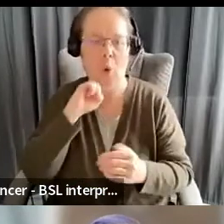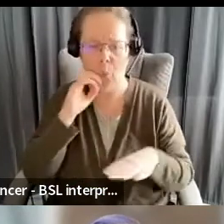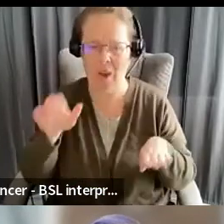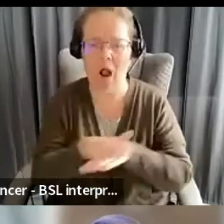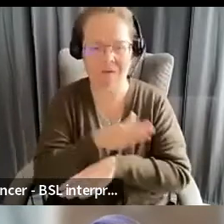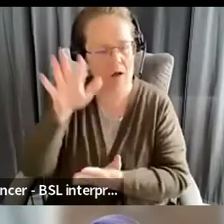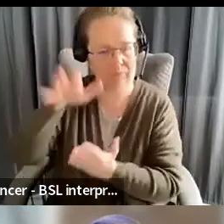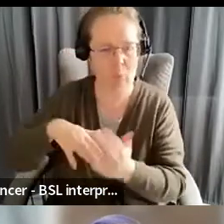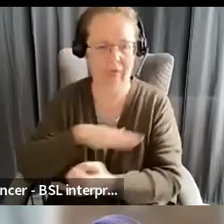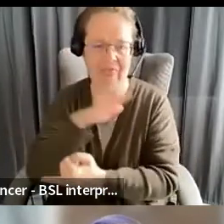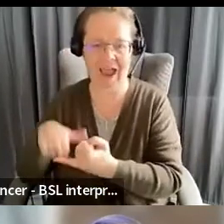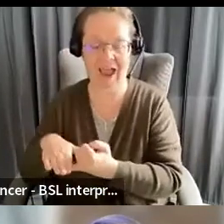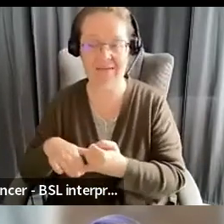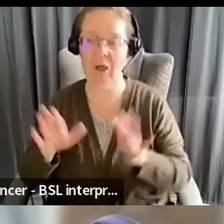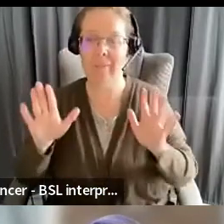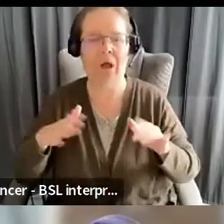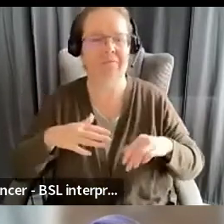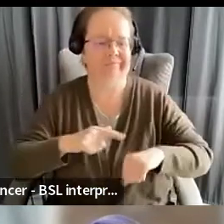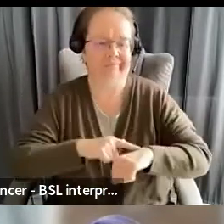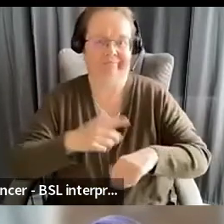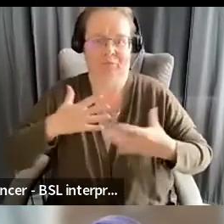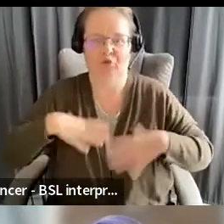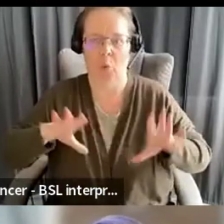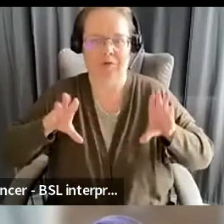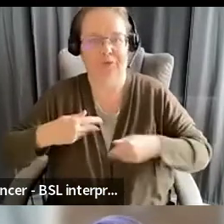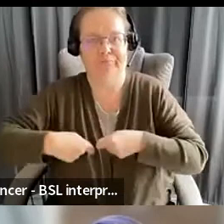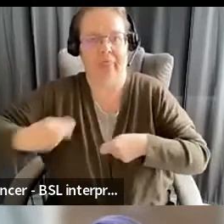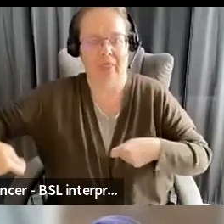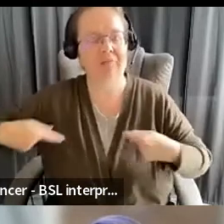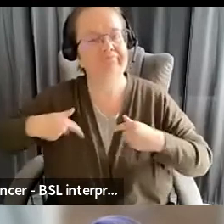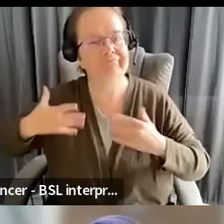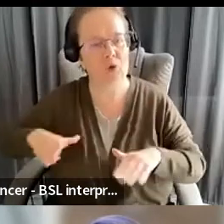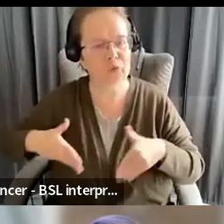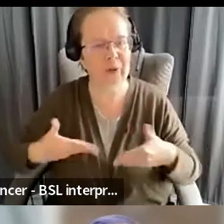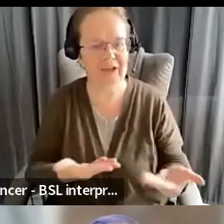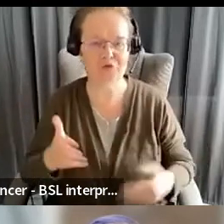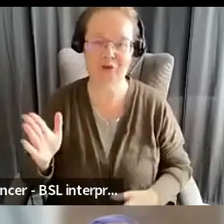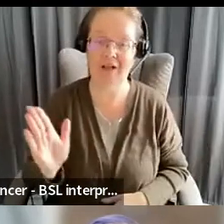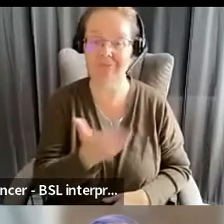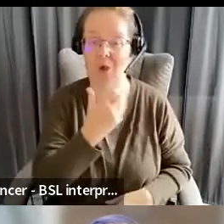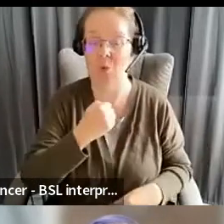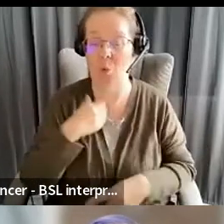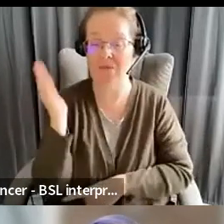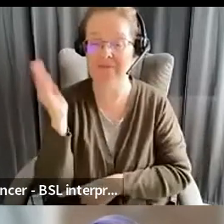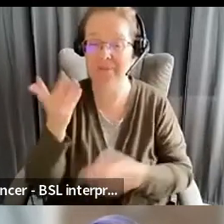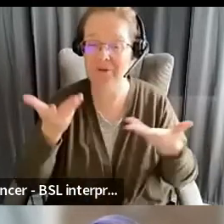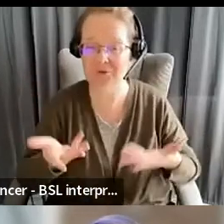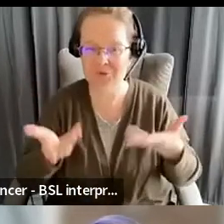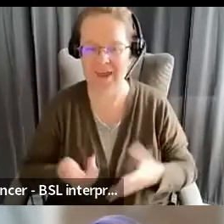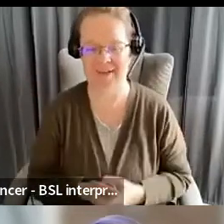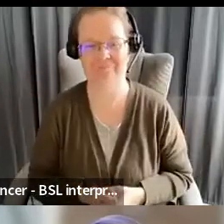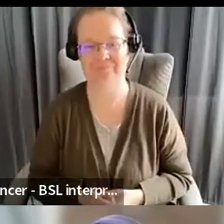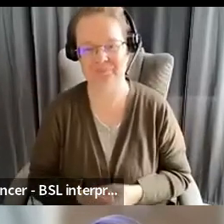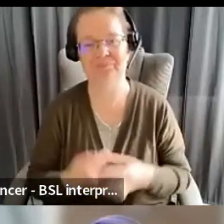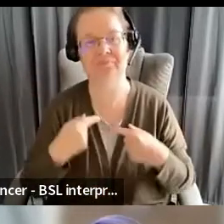end. But without any further ado, let me introduce all of our speakers today. So I'll